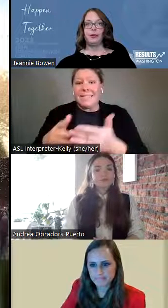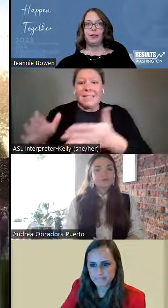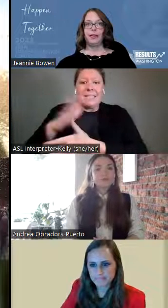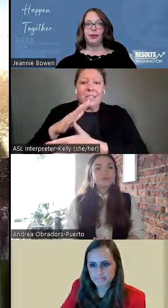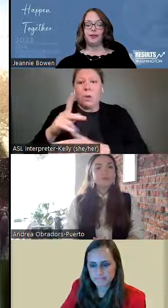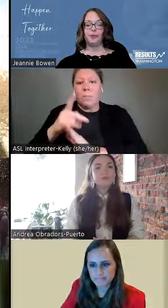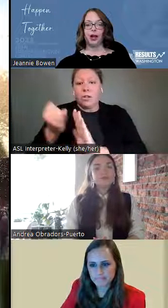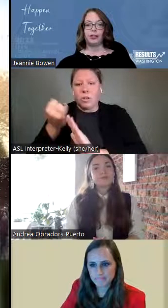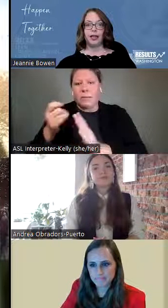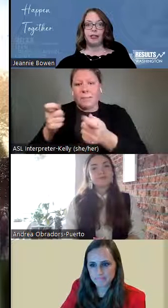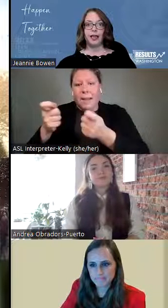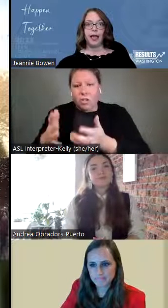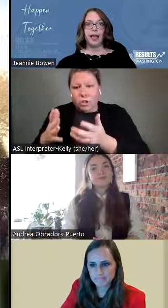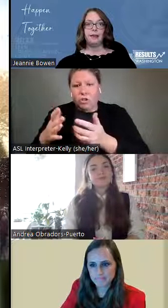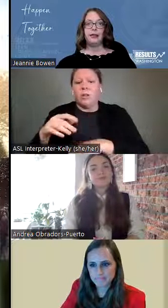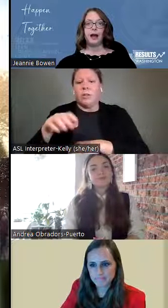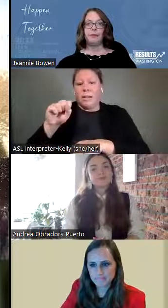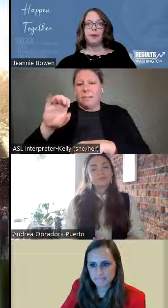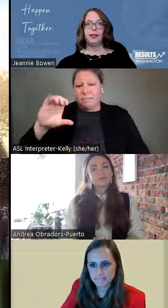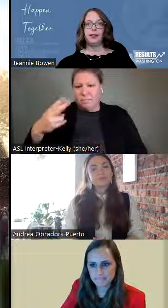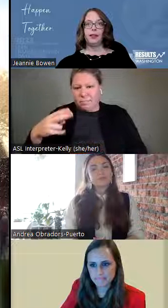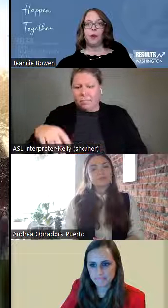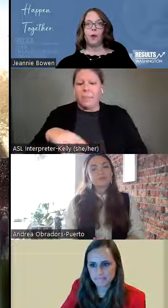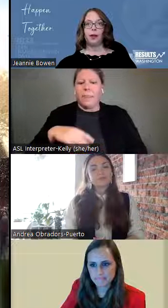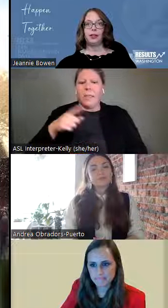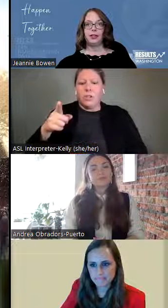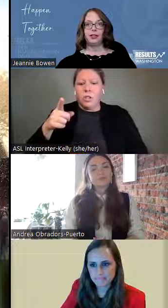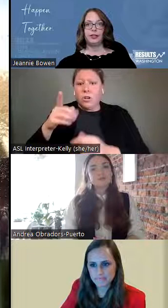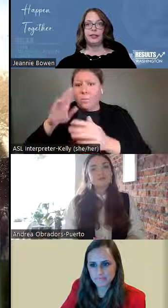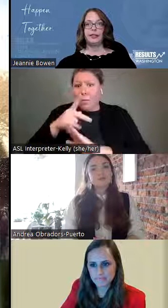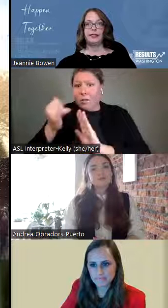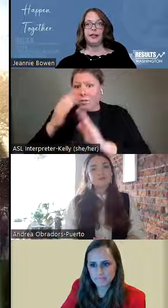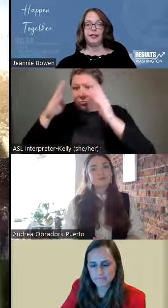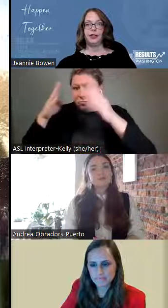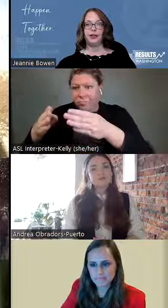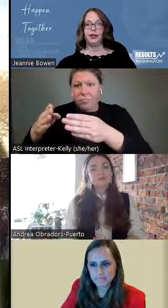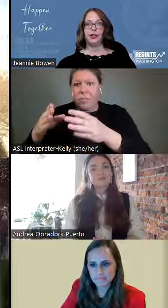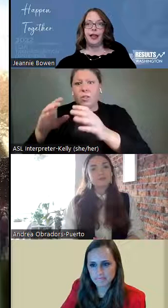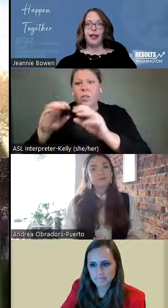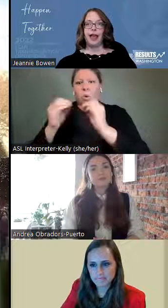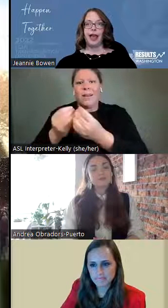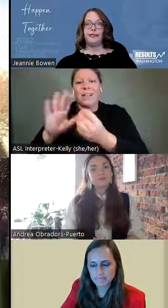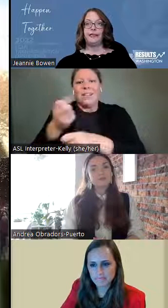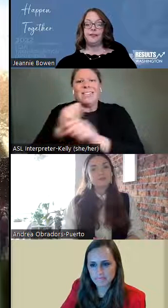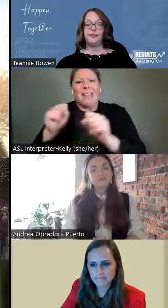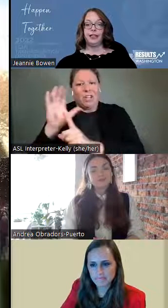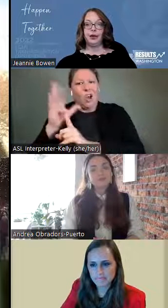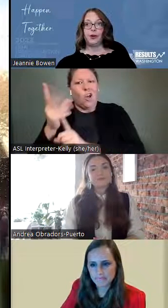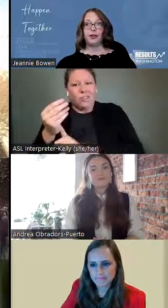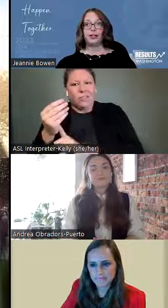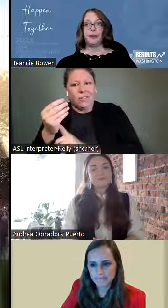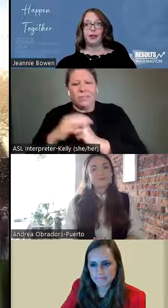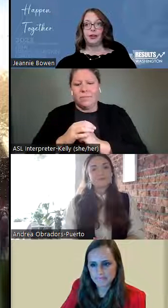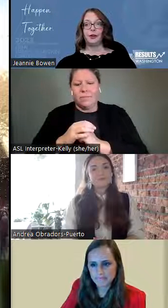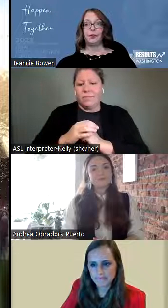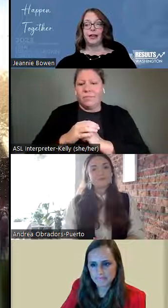the implementation of projects aimed at optimizing the organization's safety culture. As a 15-year